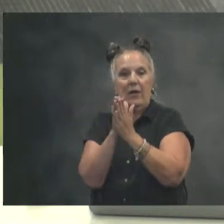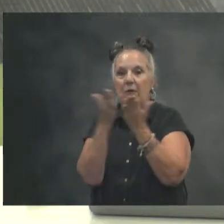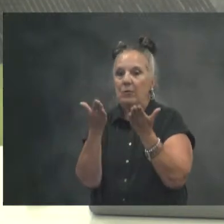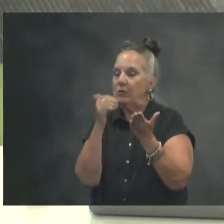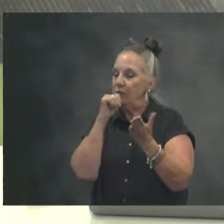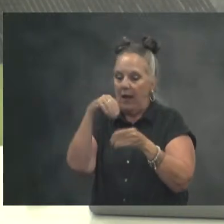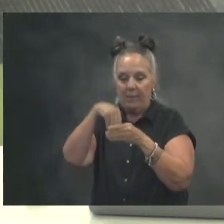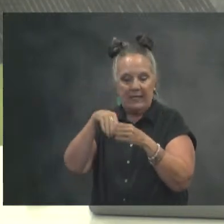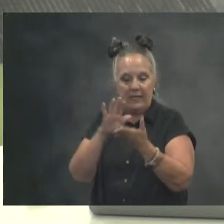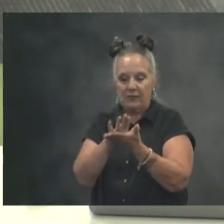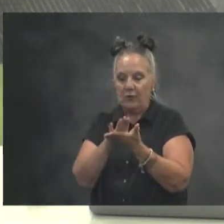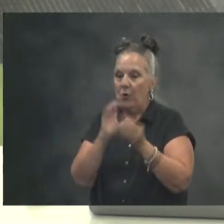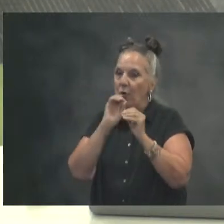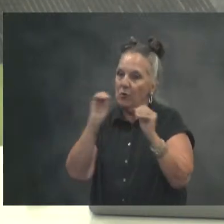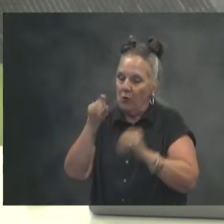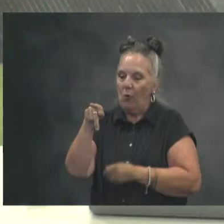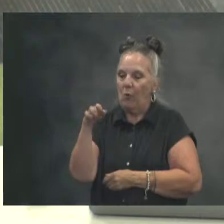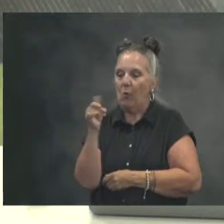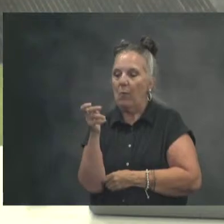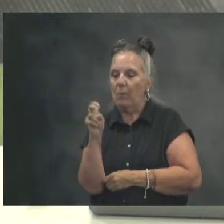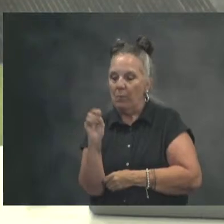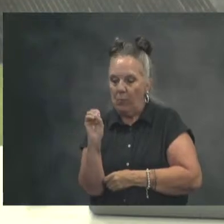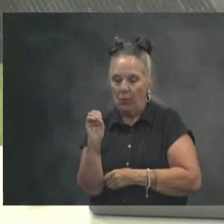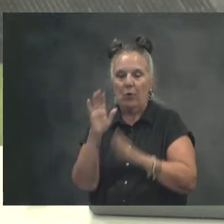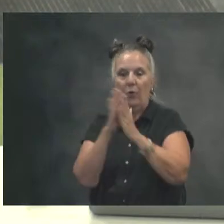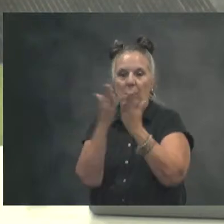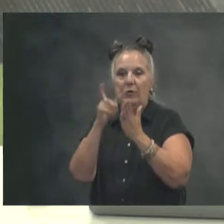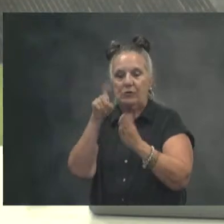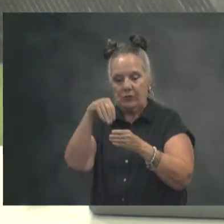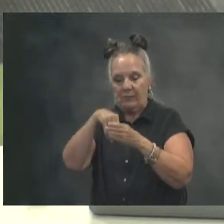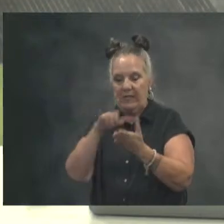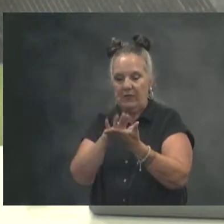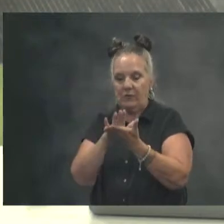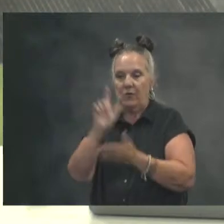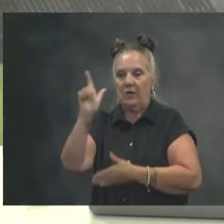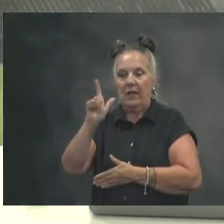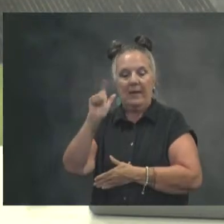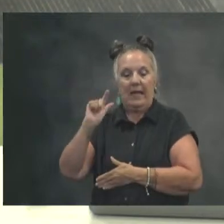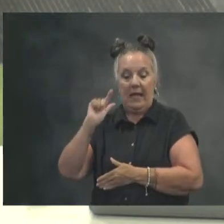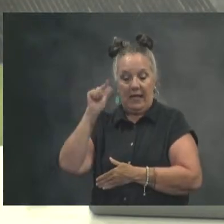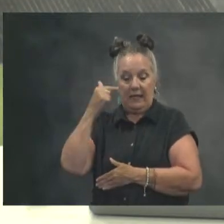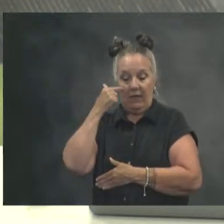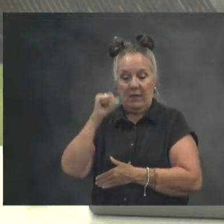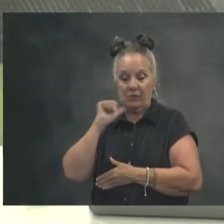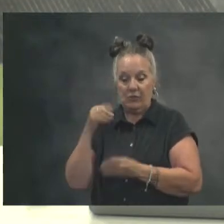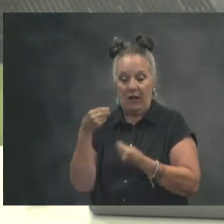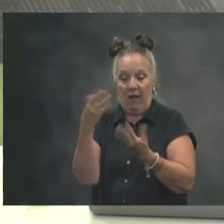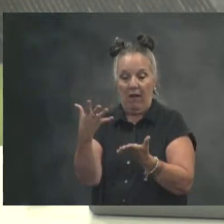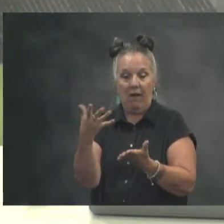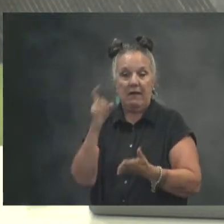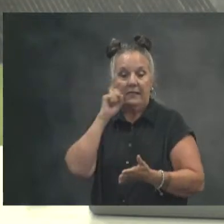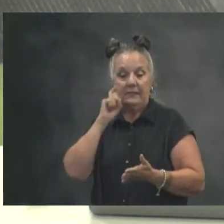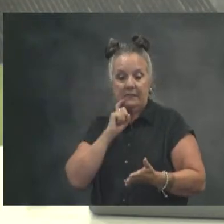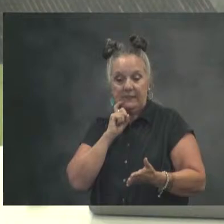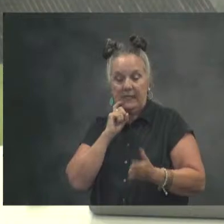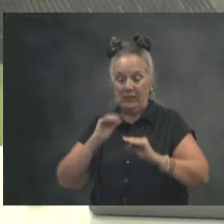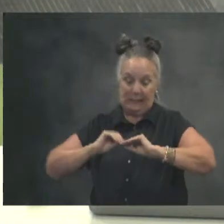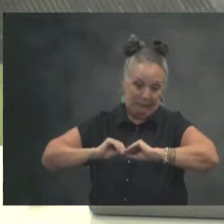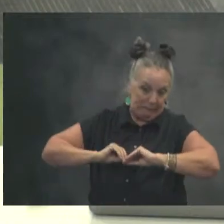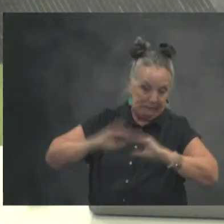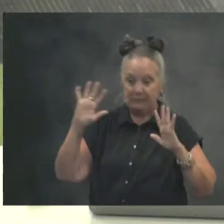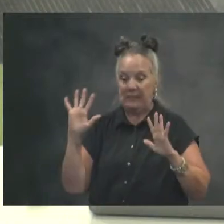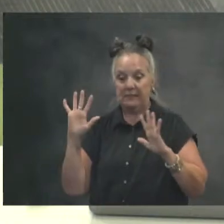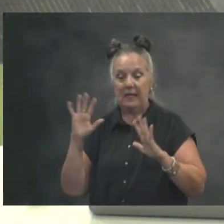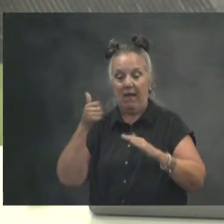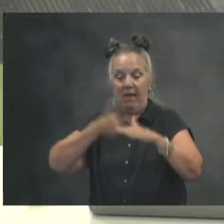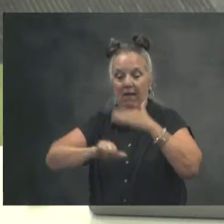schools and that no pornography books should be in school libraries because it's not the job of the government to provide sexually explicit material to children under 18. In fact,